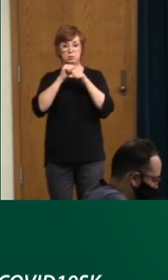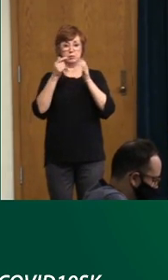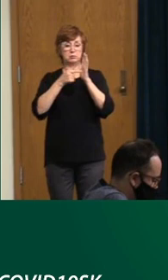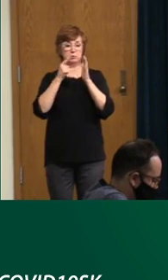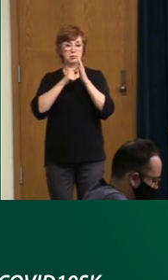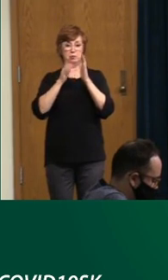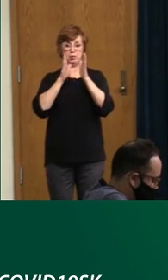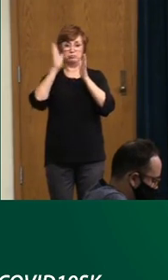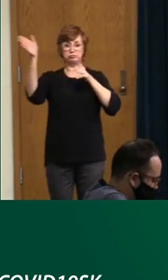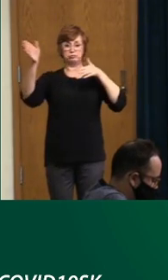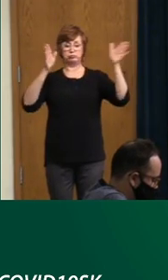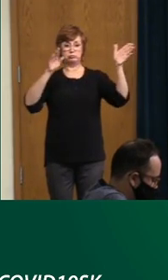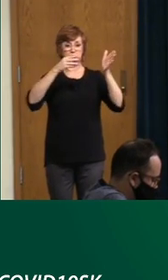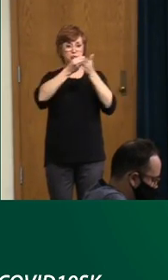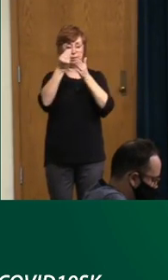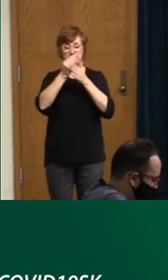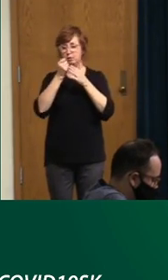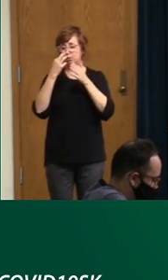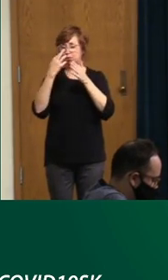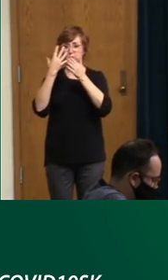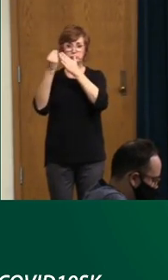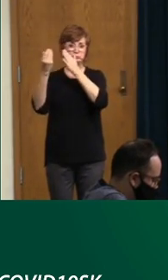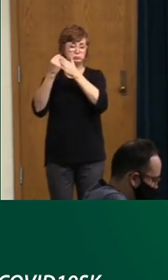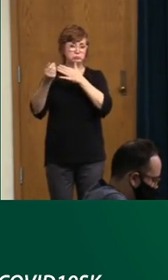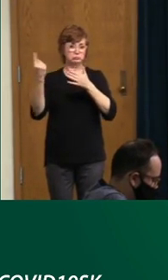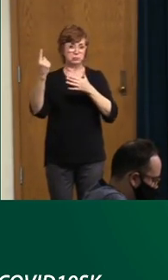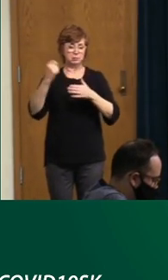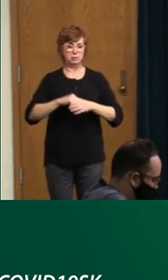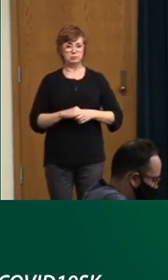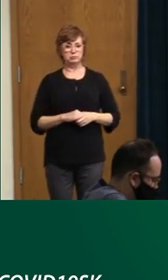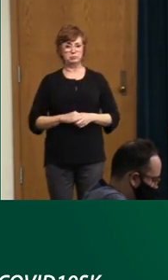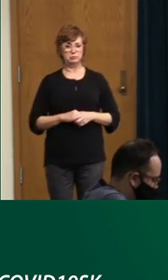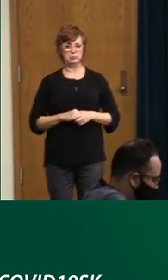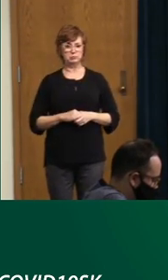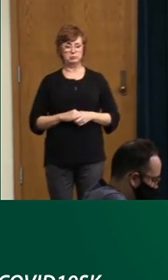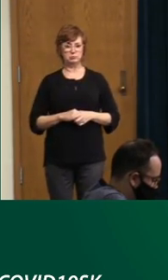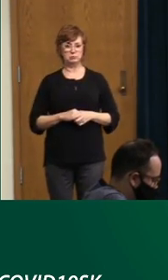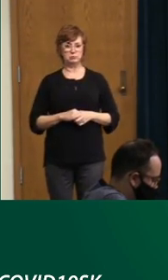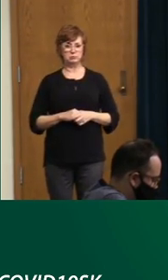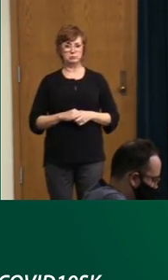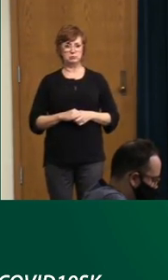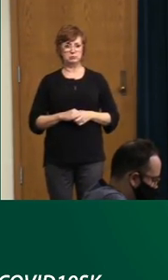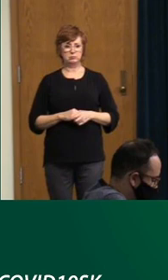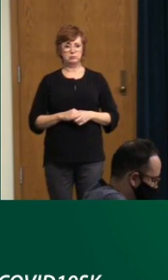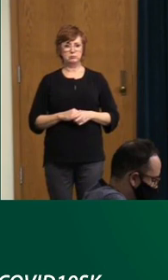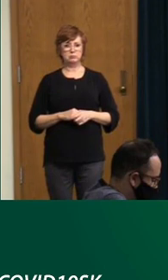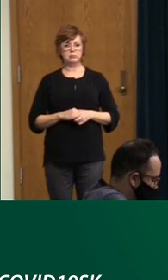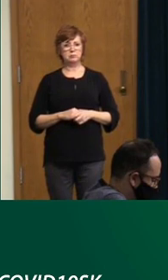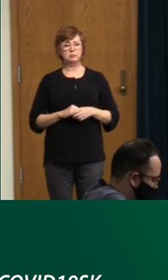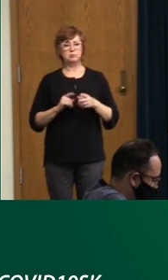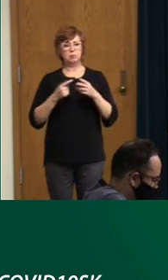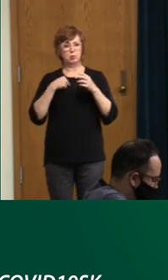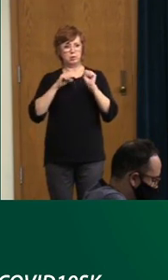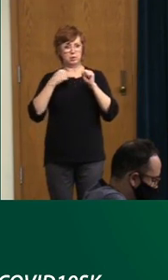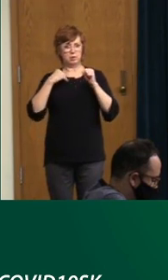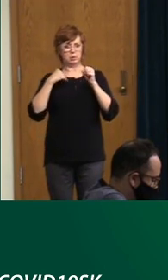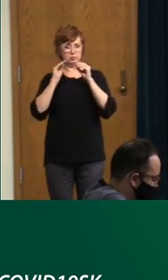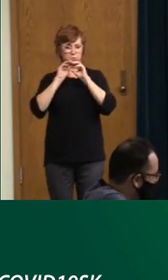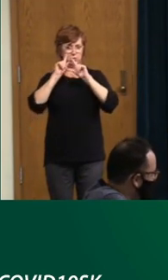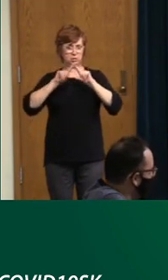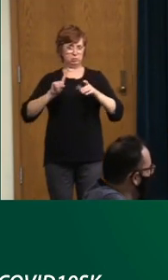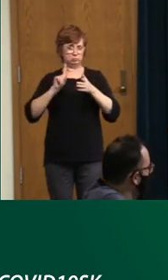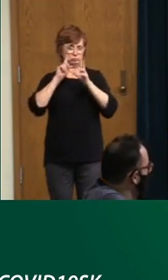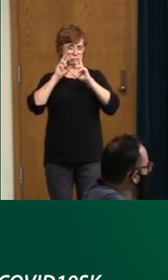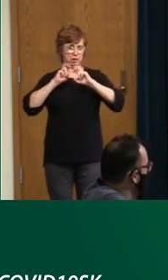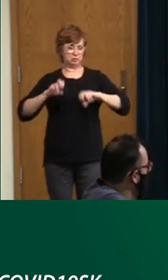things are important, and if required, we can present further analyses by occupational group if required. But I'll just see